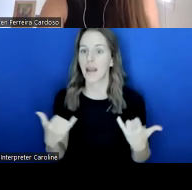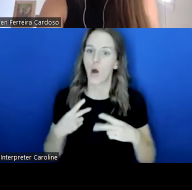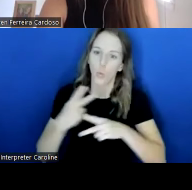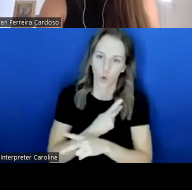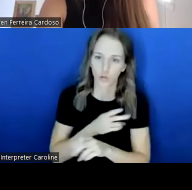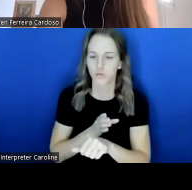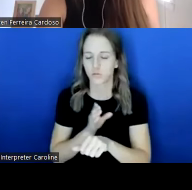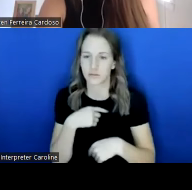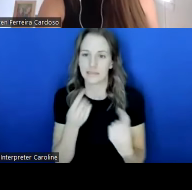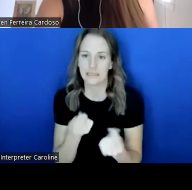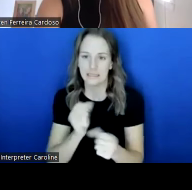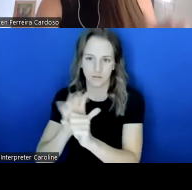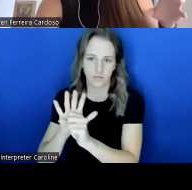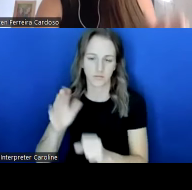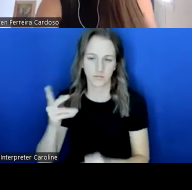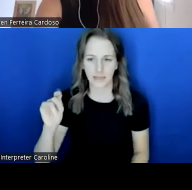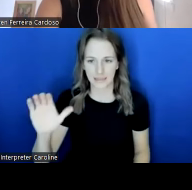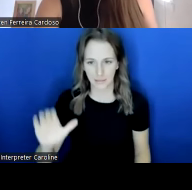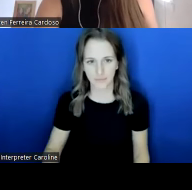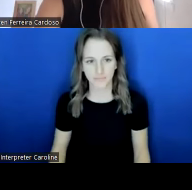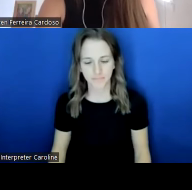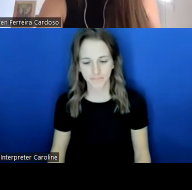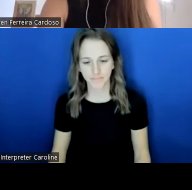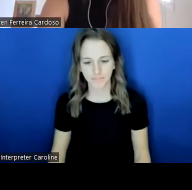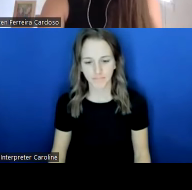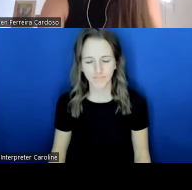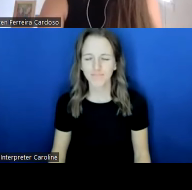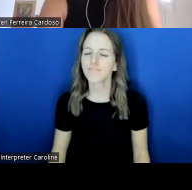pandemic. So those were some of the key